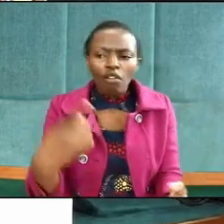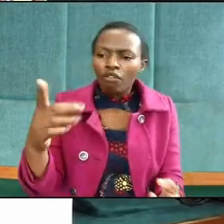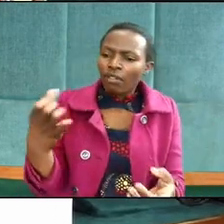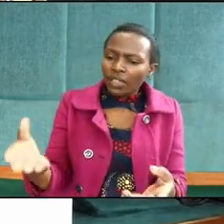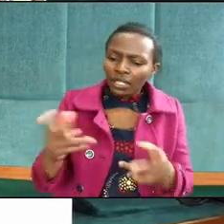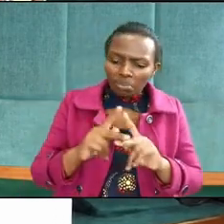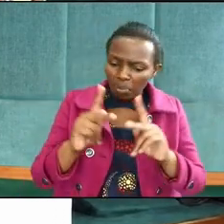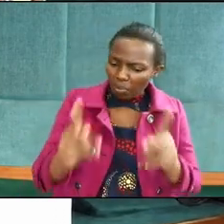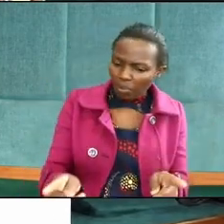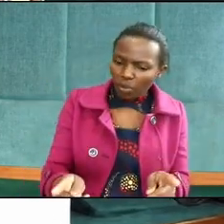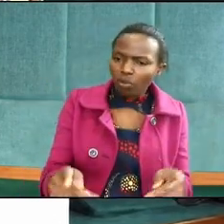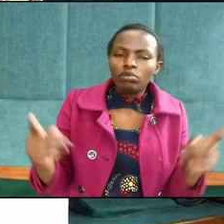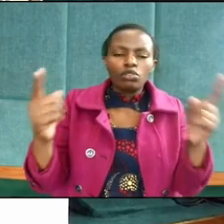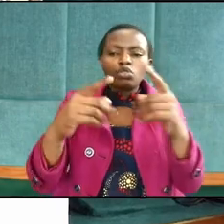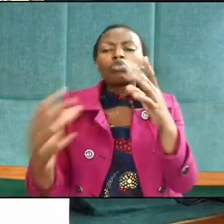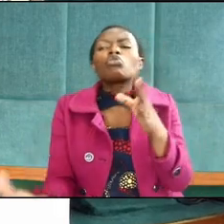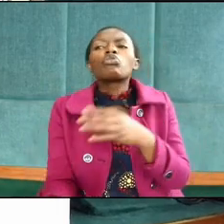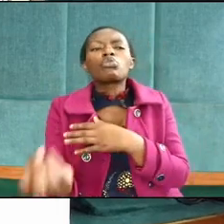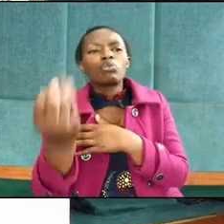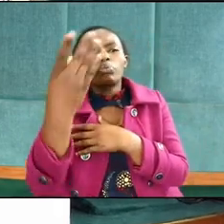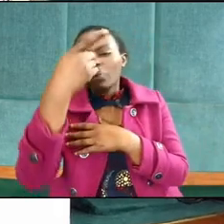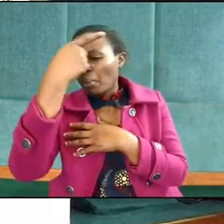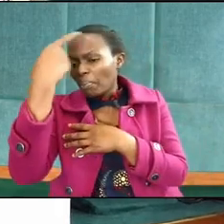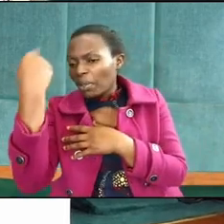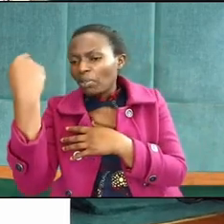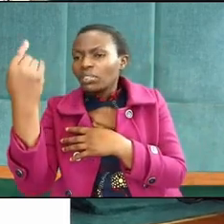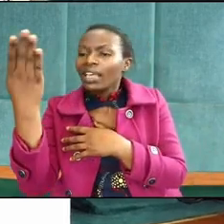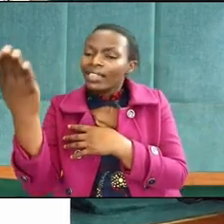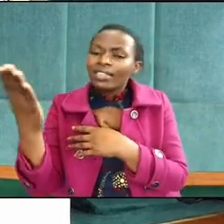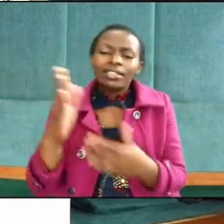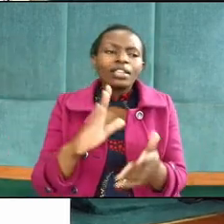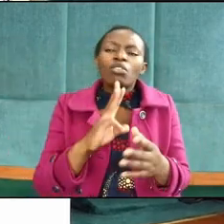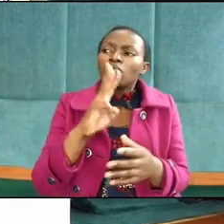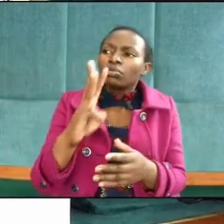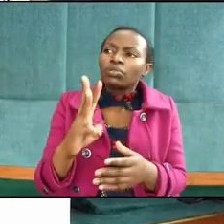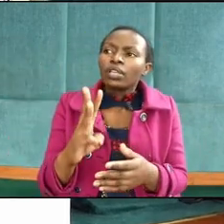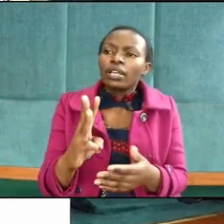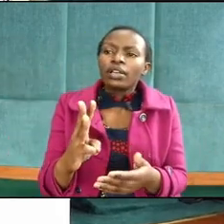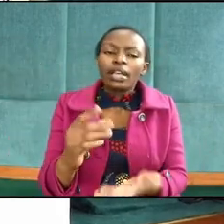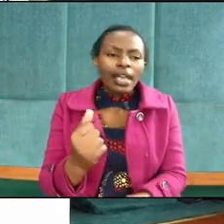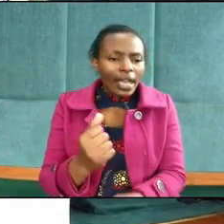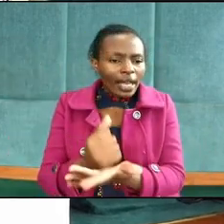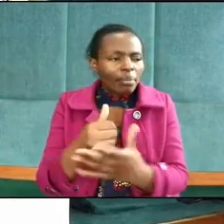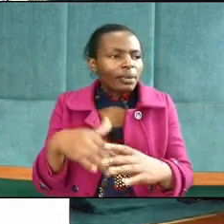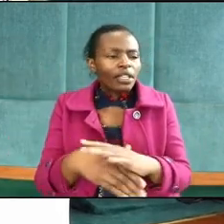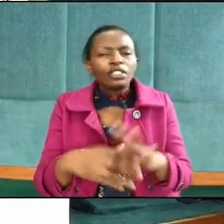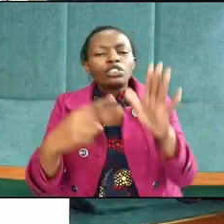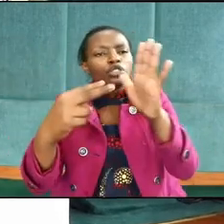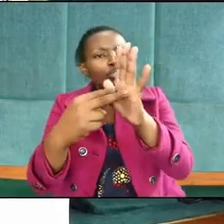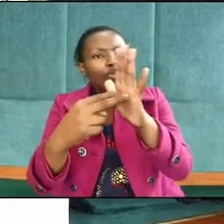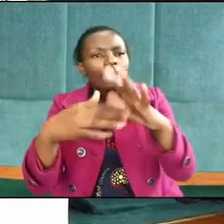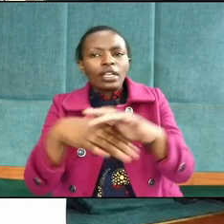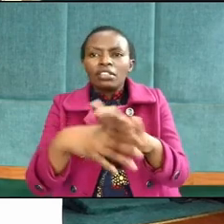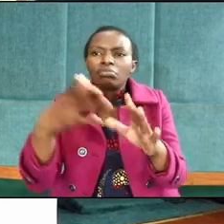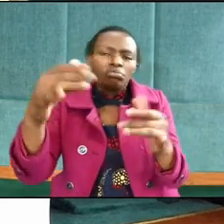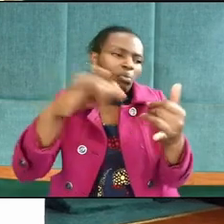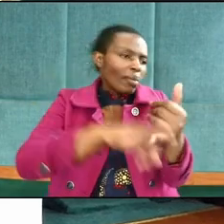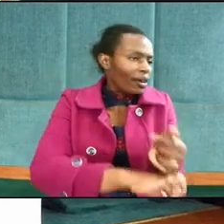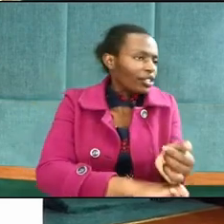grow, because it will somehow show in your marriage.